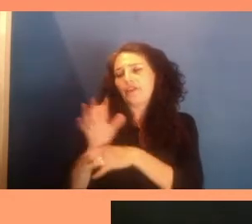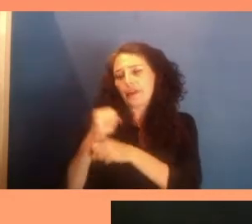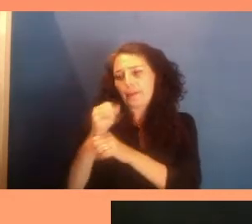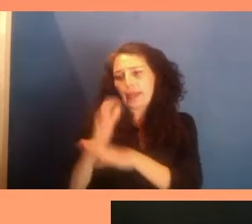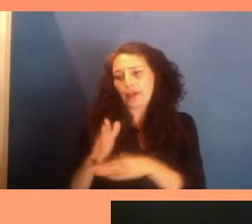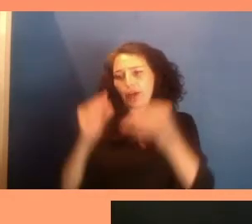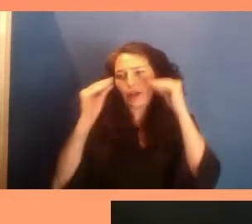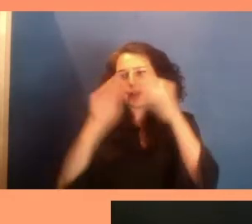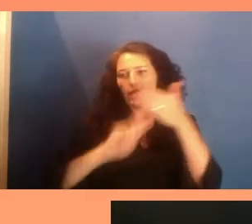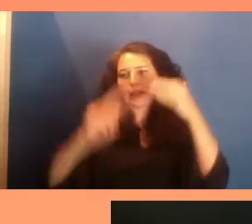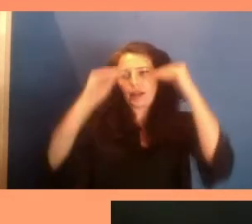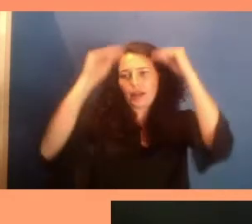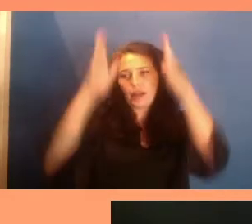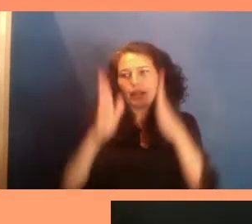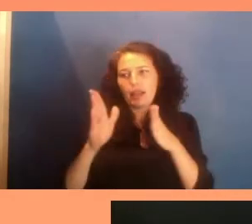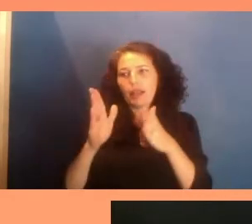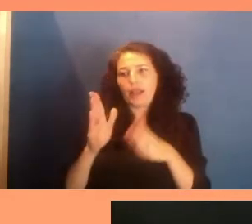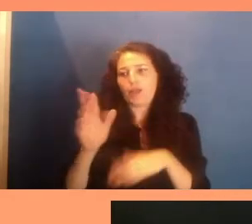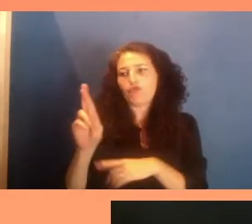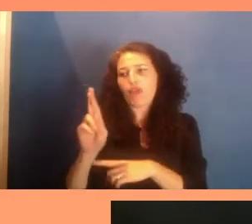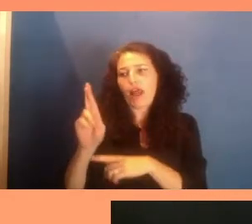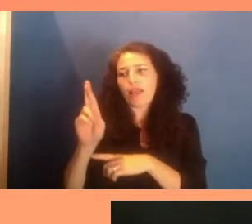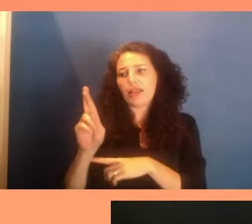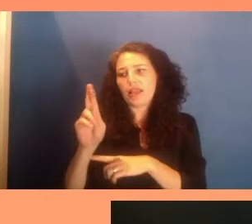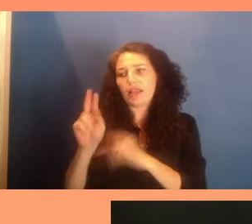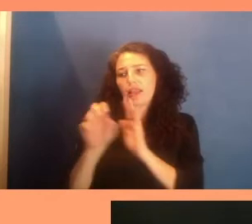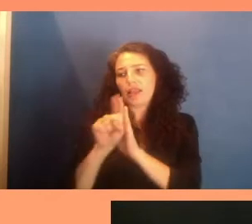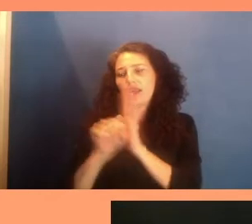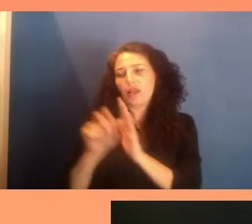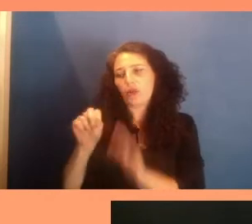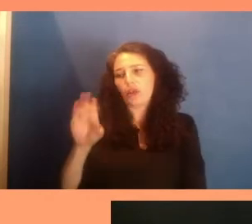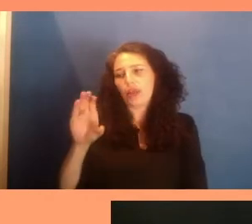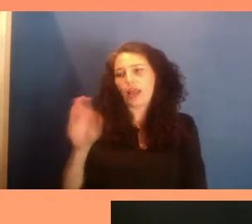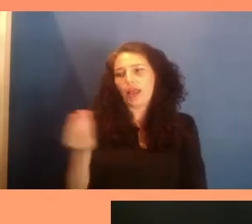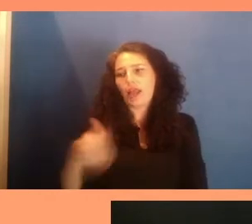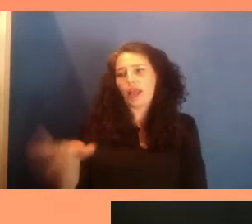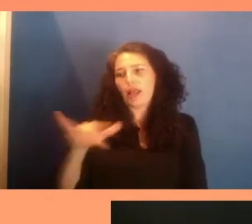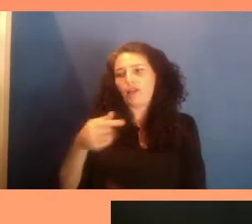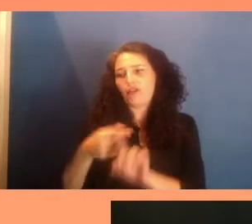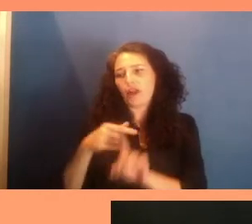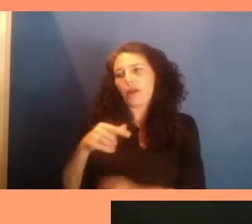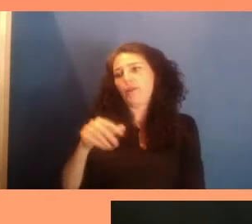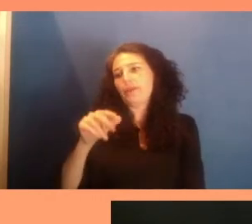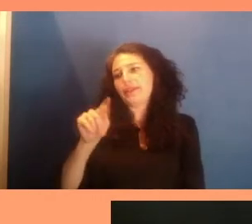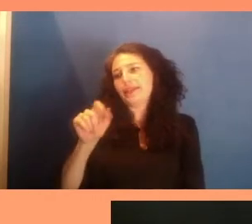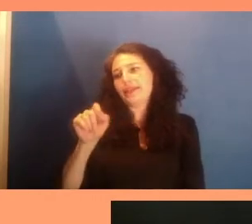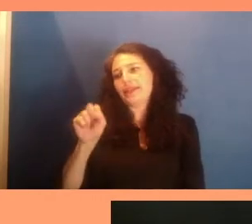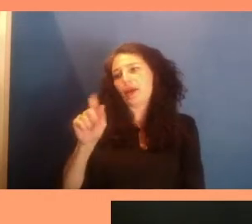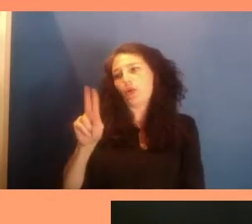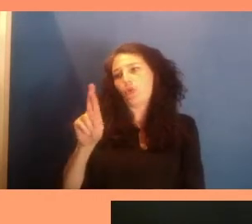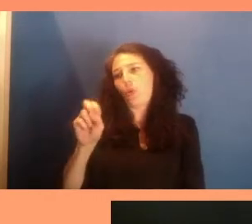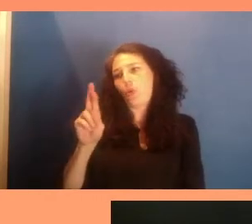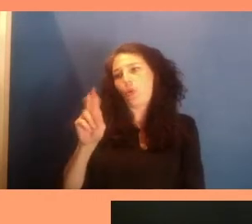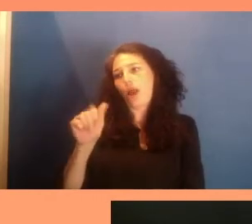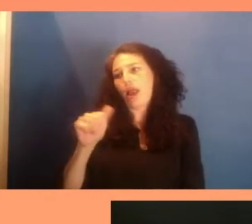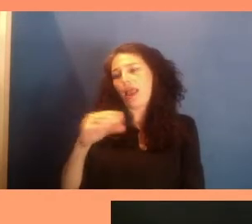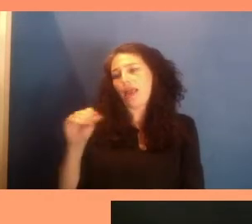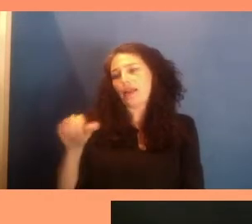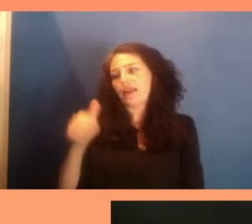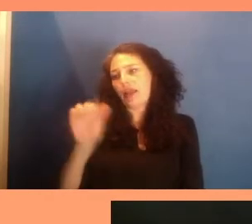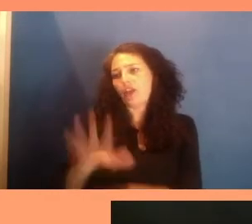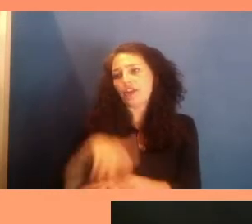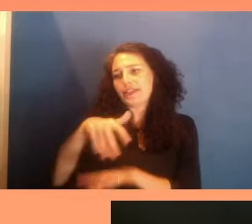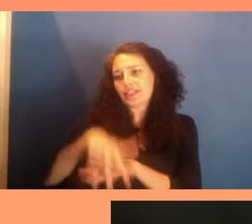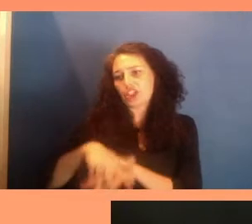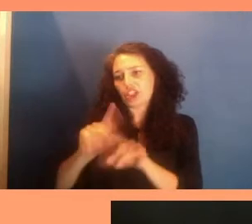North Carolina, which is on land stolen from the Tuscarora and Catawba tribes, indigenous tribes. A